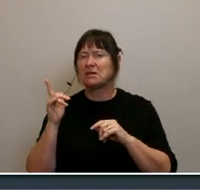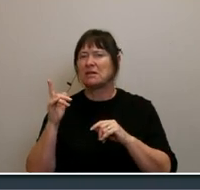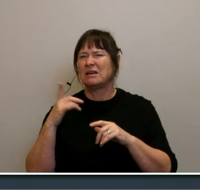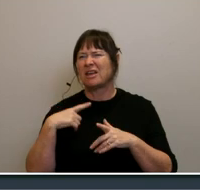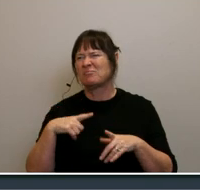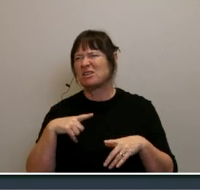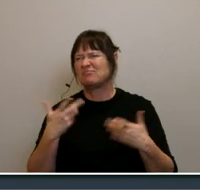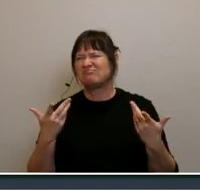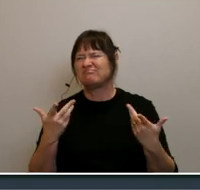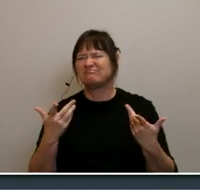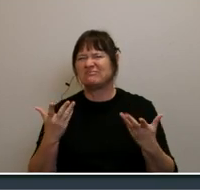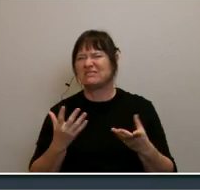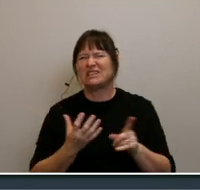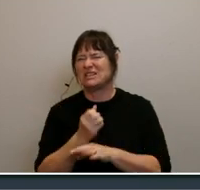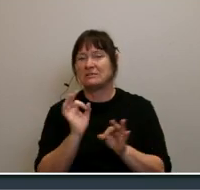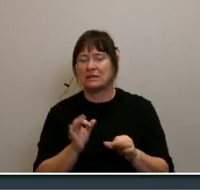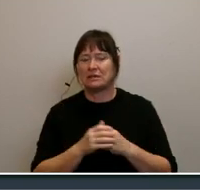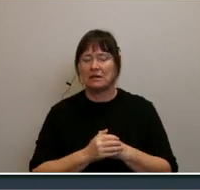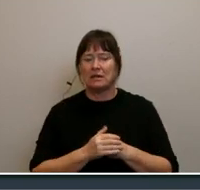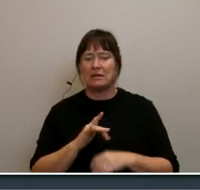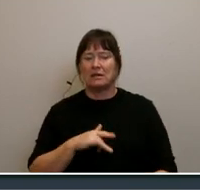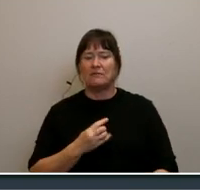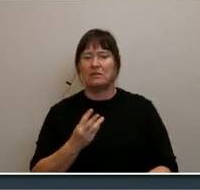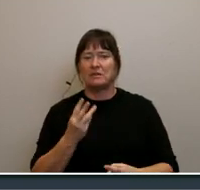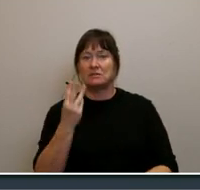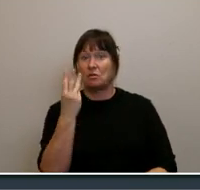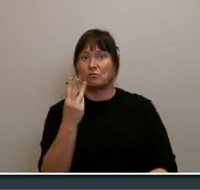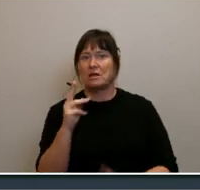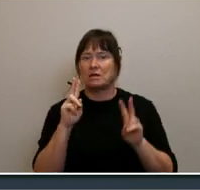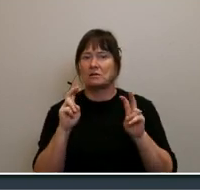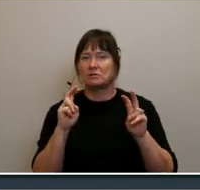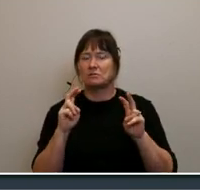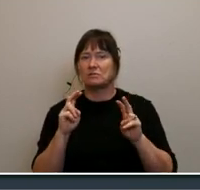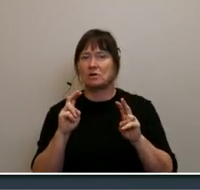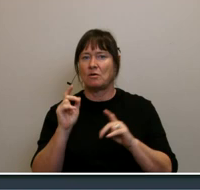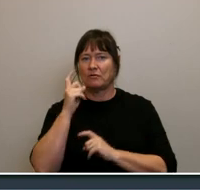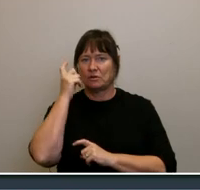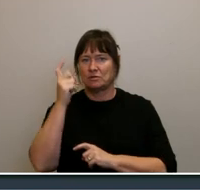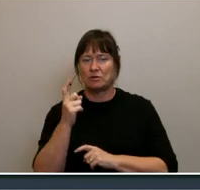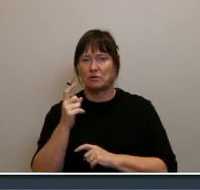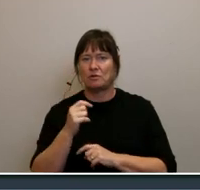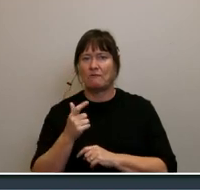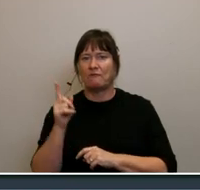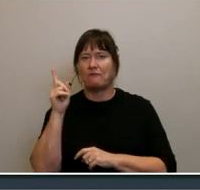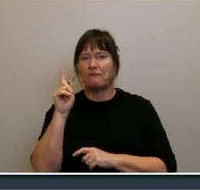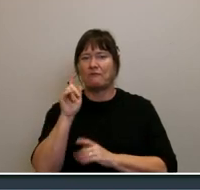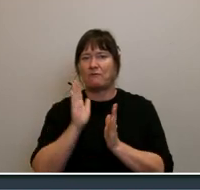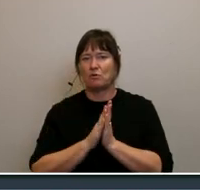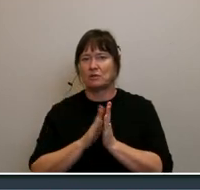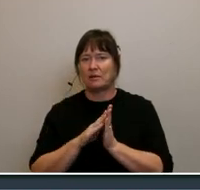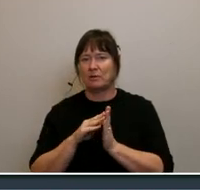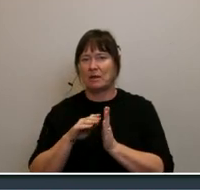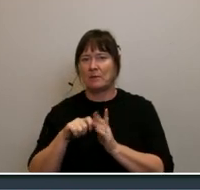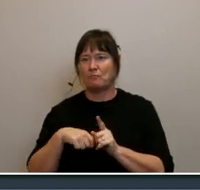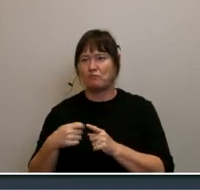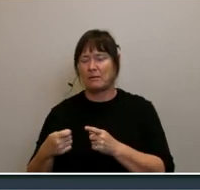nowhere. I believe there's three issues of concern for NAPTA ratepayers, which is the basis of my submission